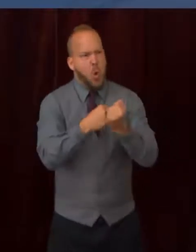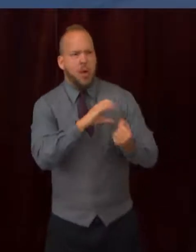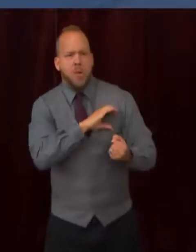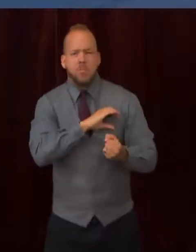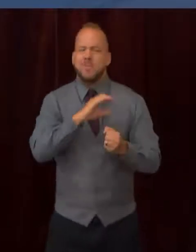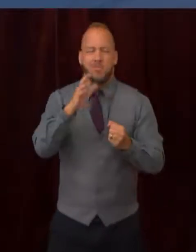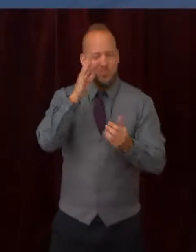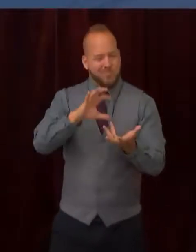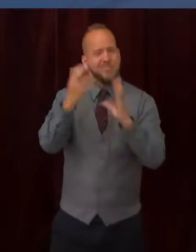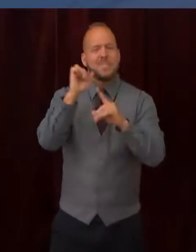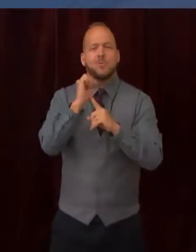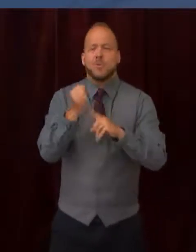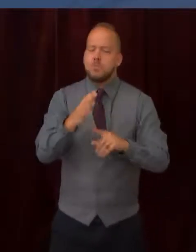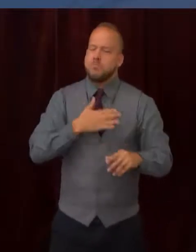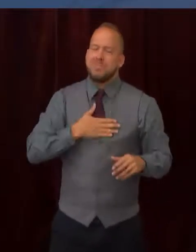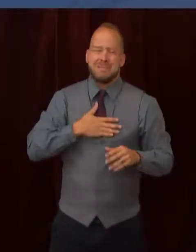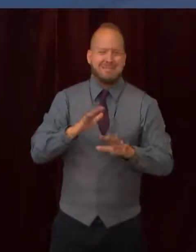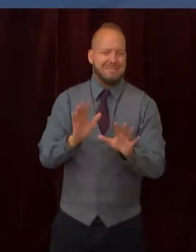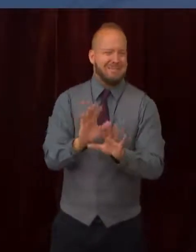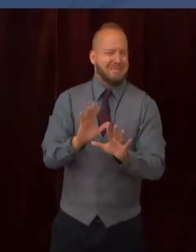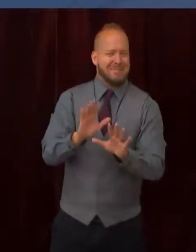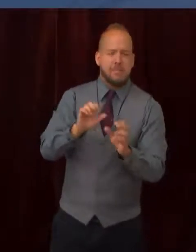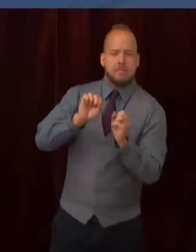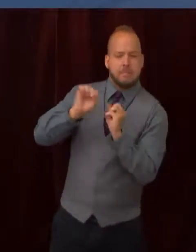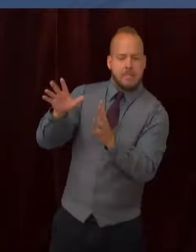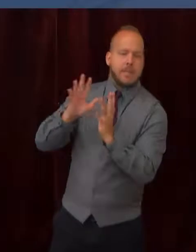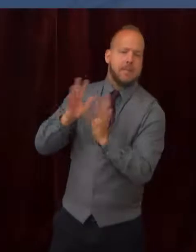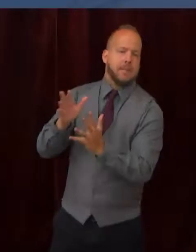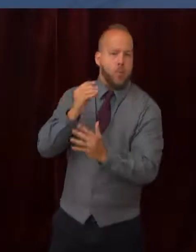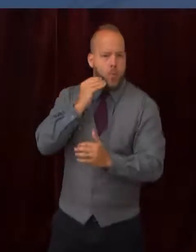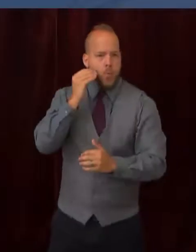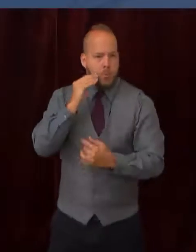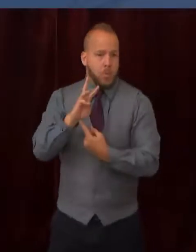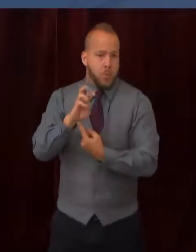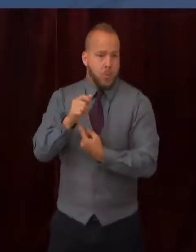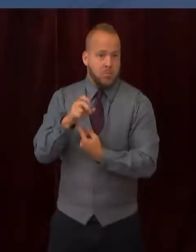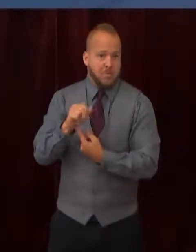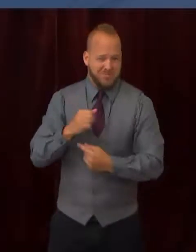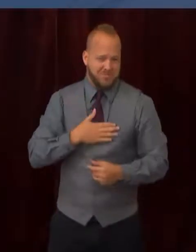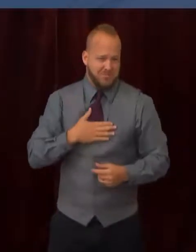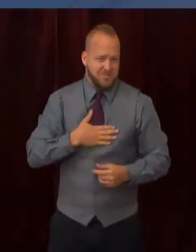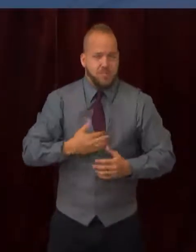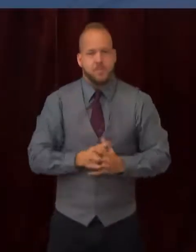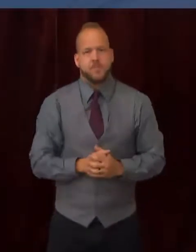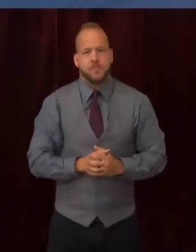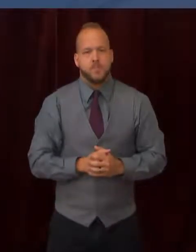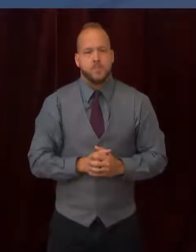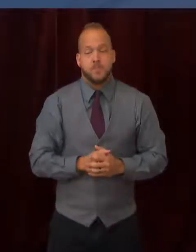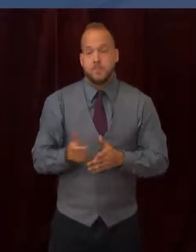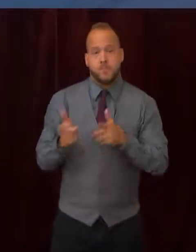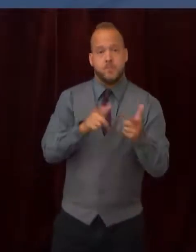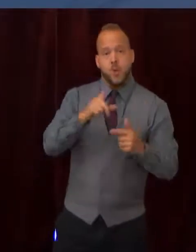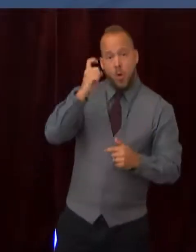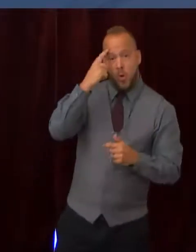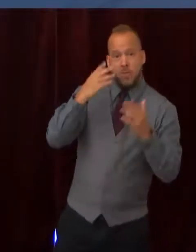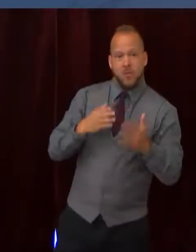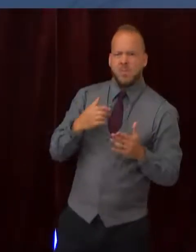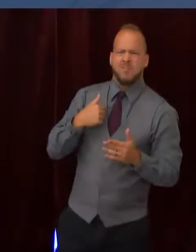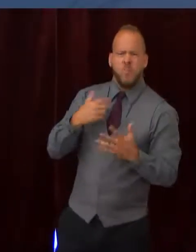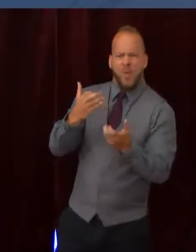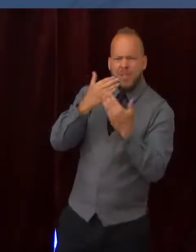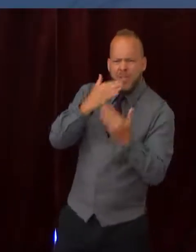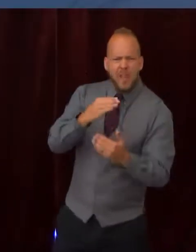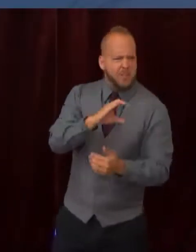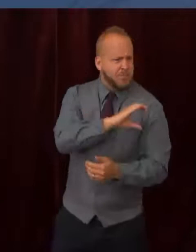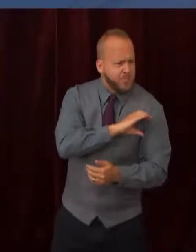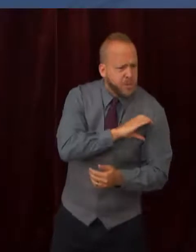By the way, we want to thank our police officers and our fighters. I saw firefighters